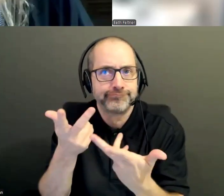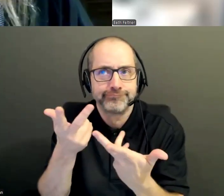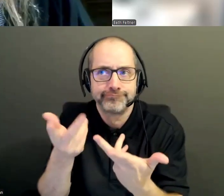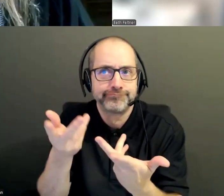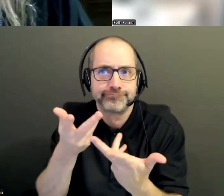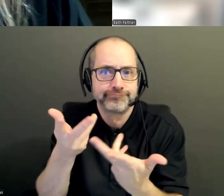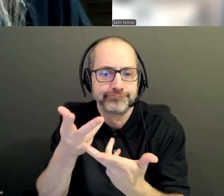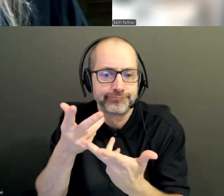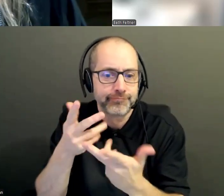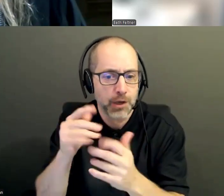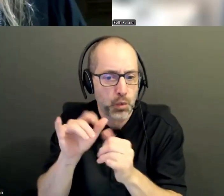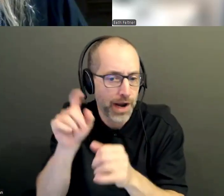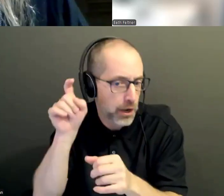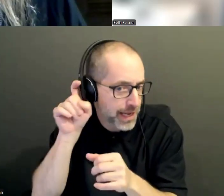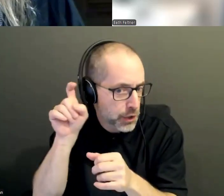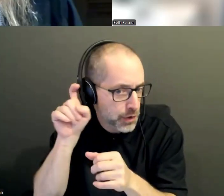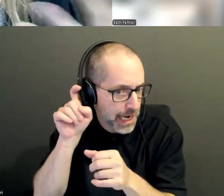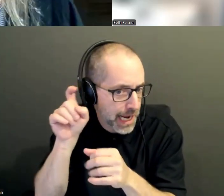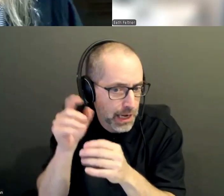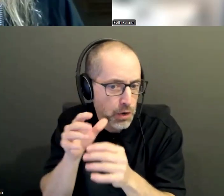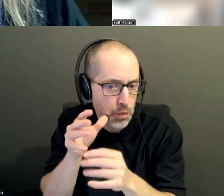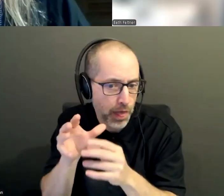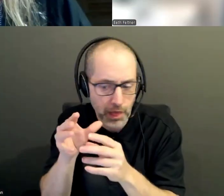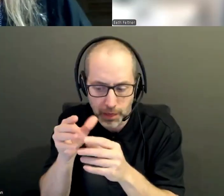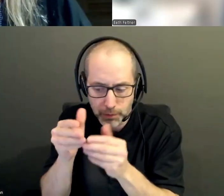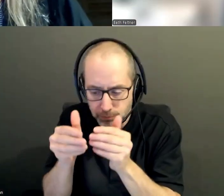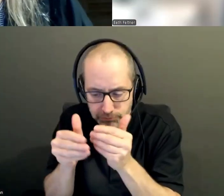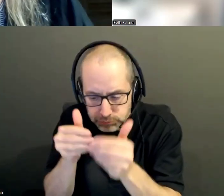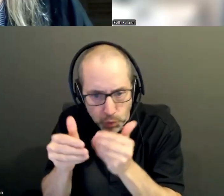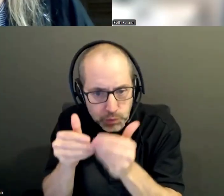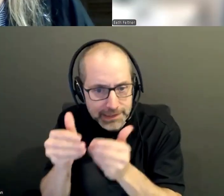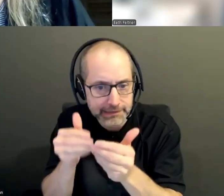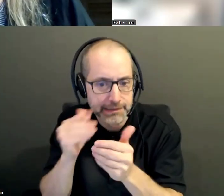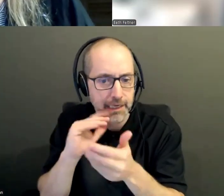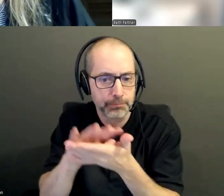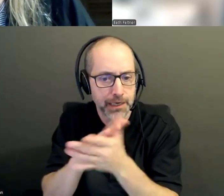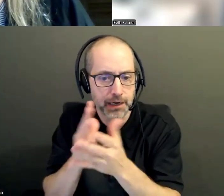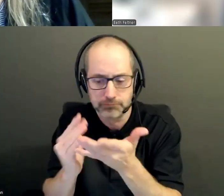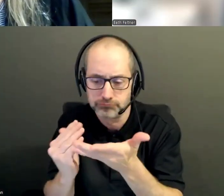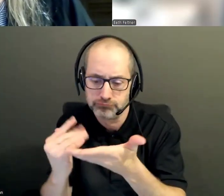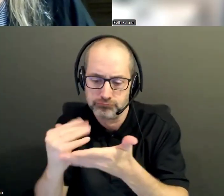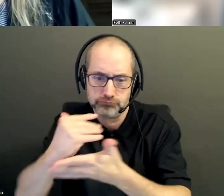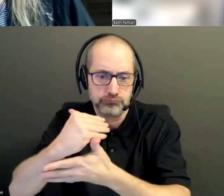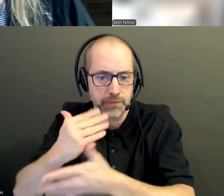what the hearing aid processing should do. How can we optimize that listening experience for the user?